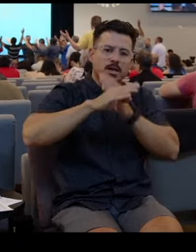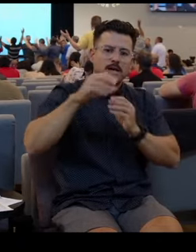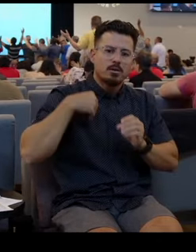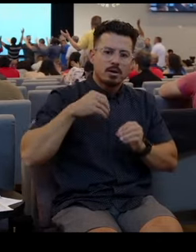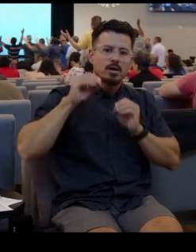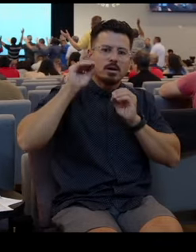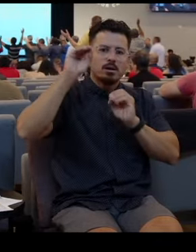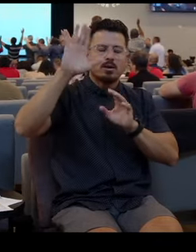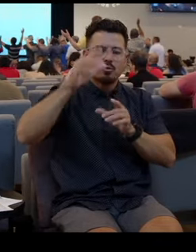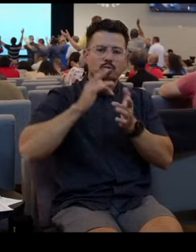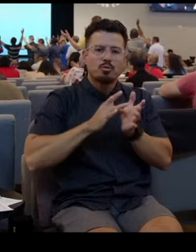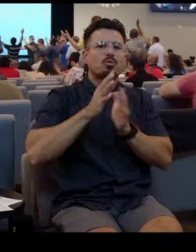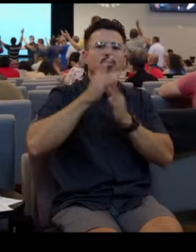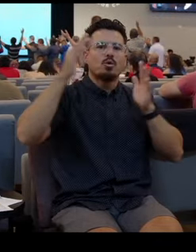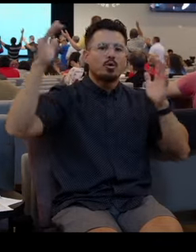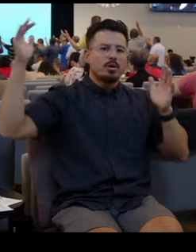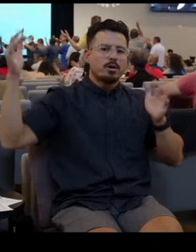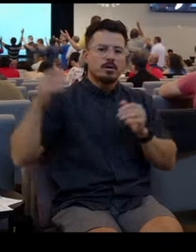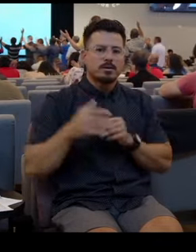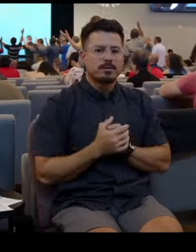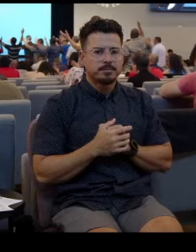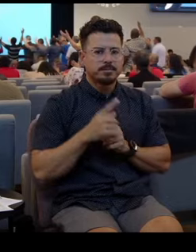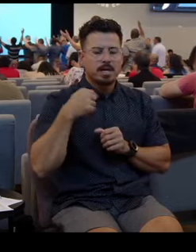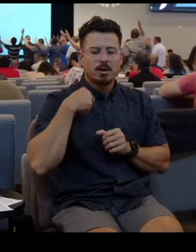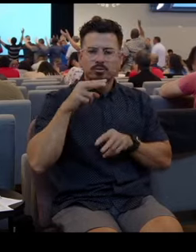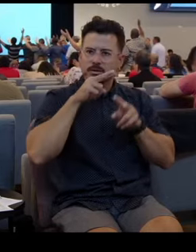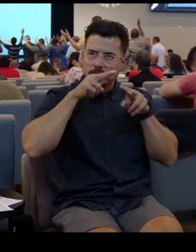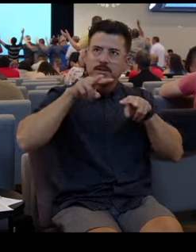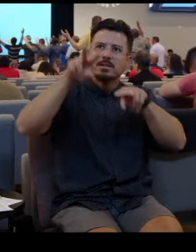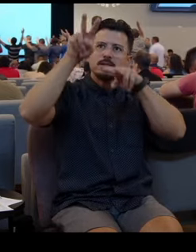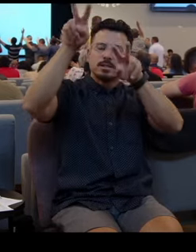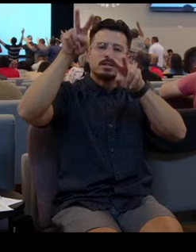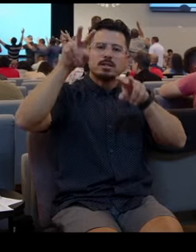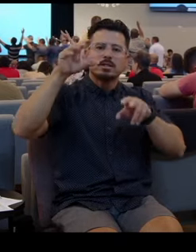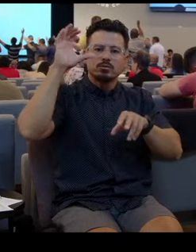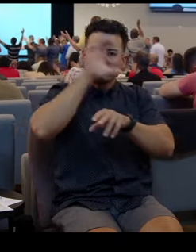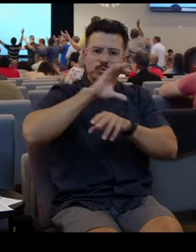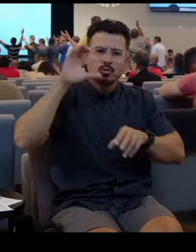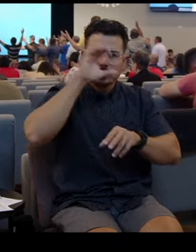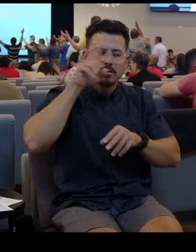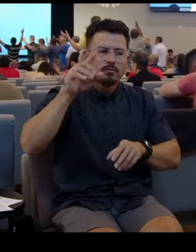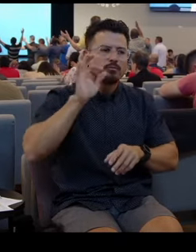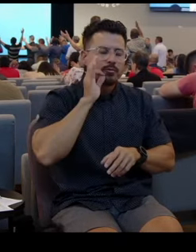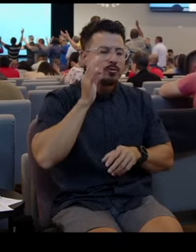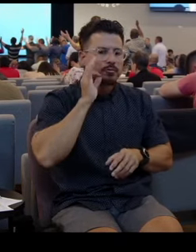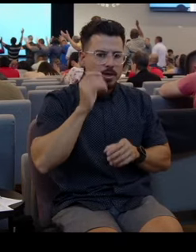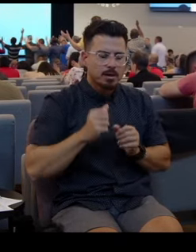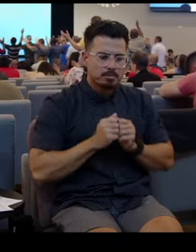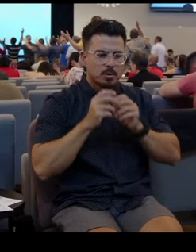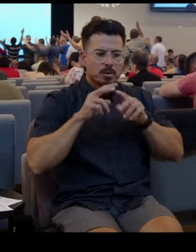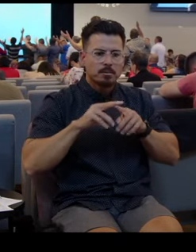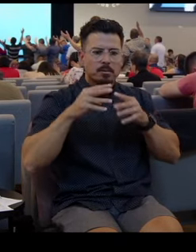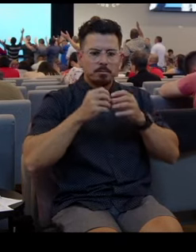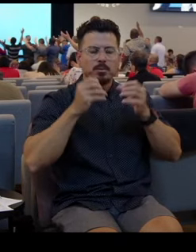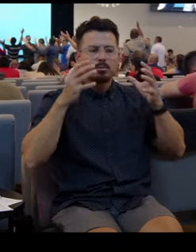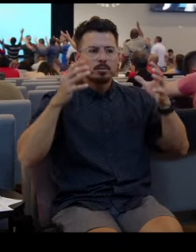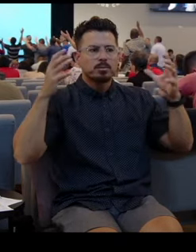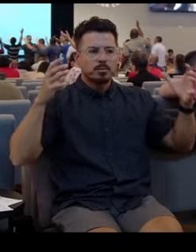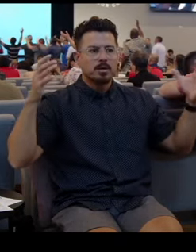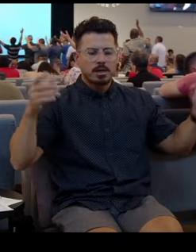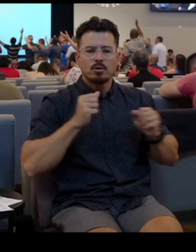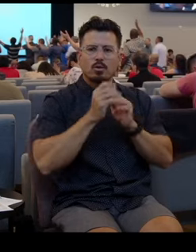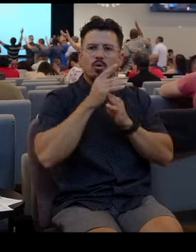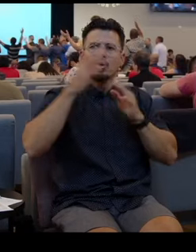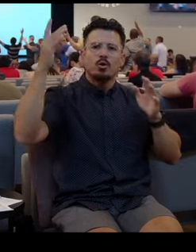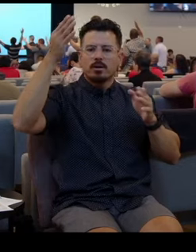in your glory. And we seek to be fruitful and multiply to the glory of